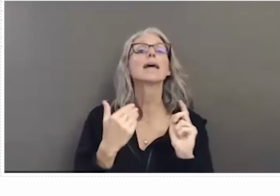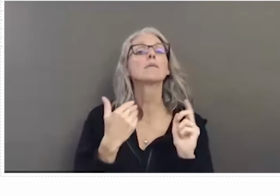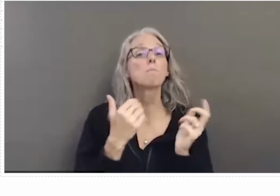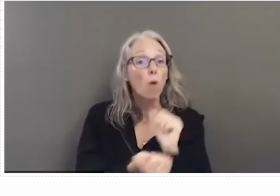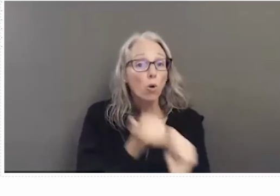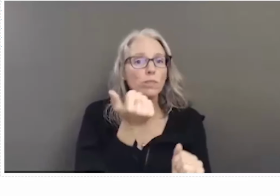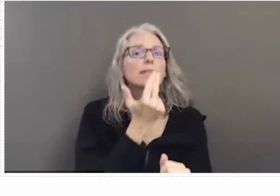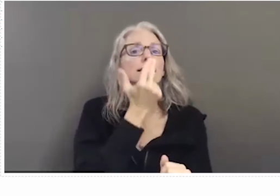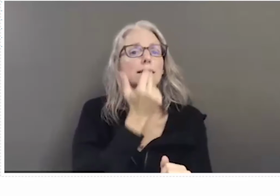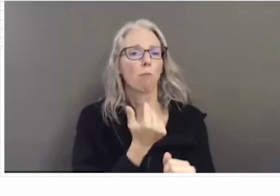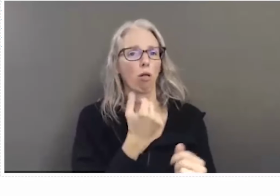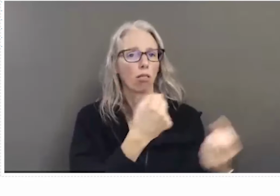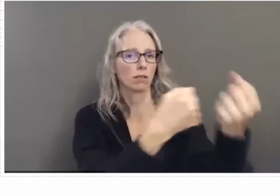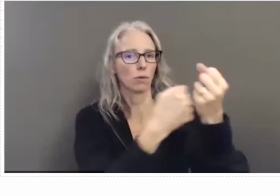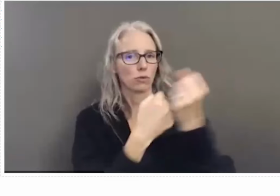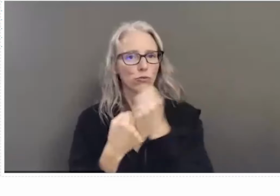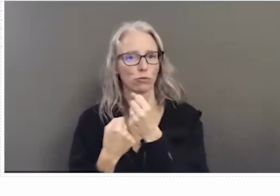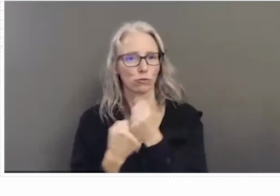together.